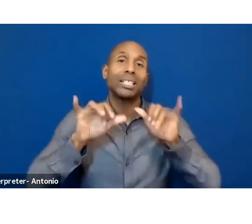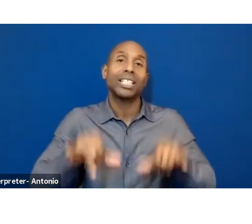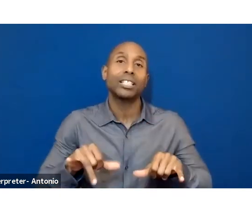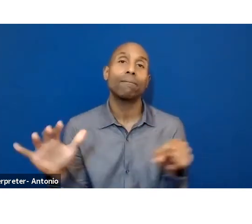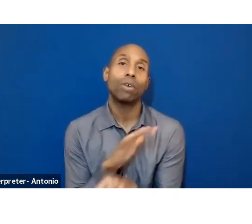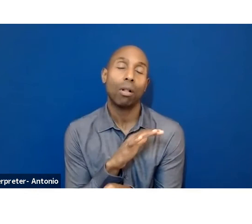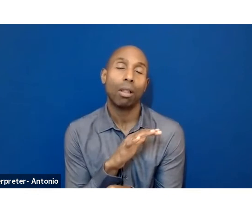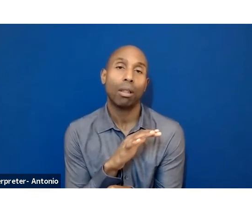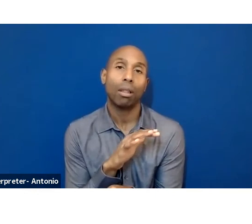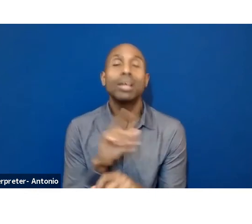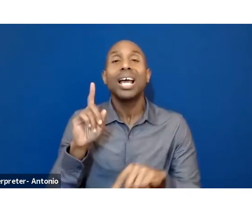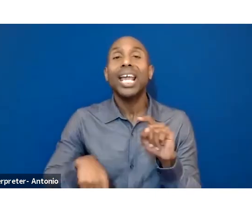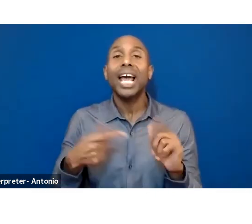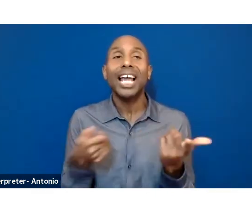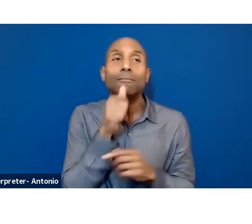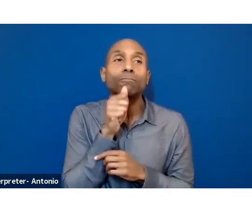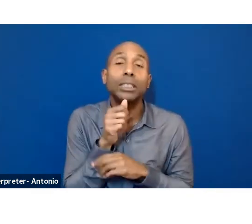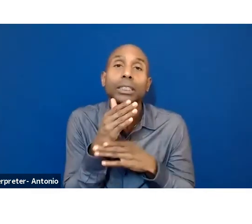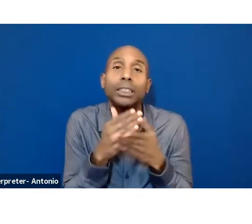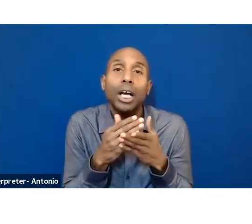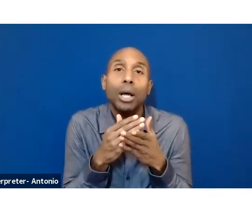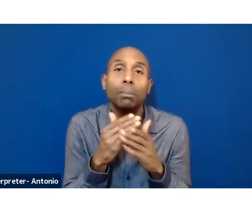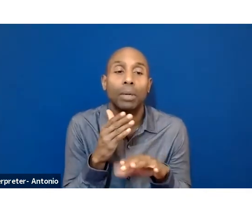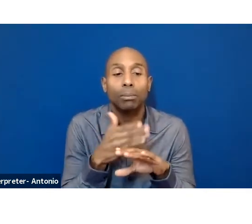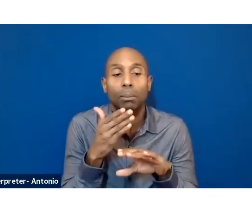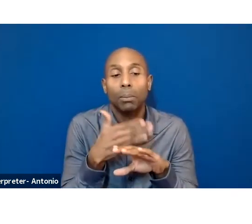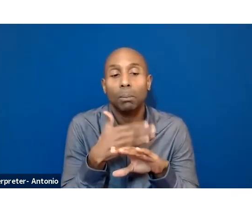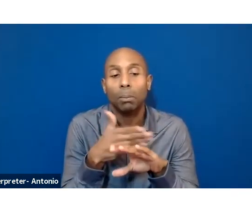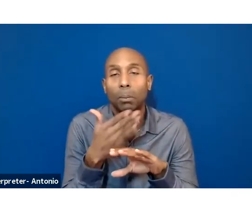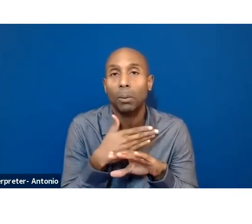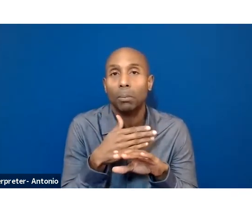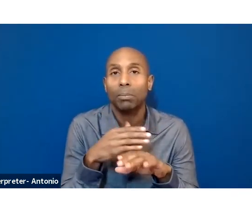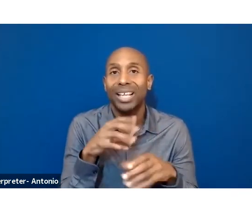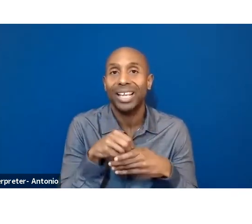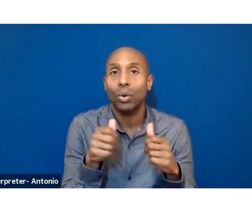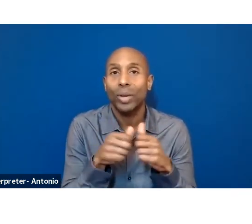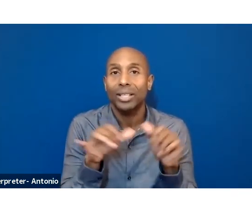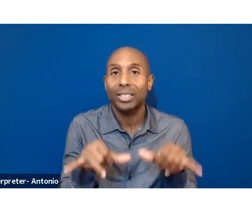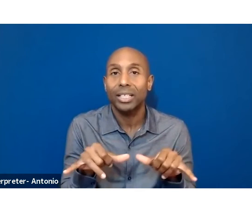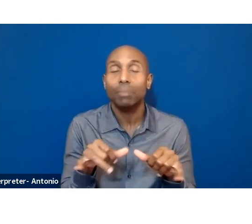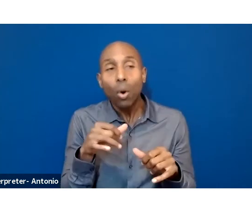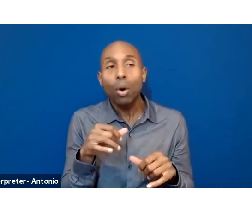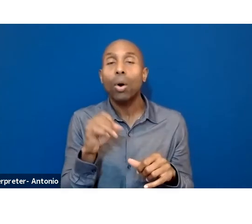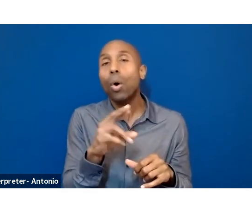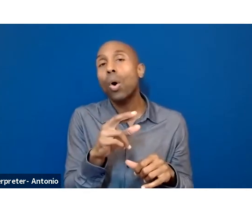slightly better or more tolerable or more palatable by having, maybe more people of color on the runway. More